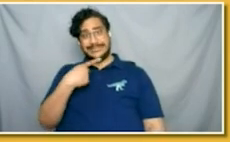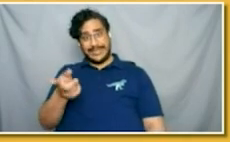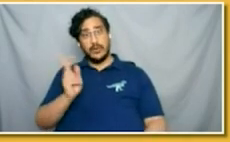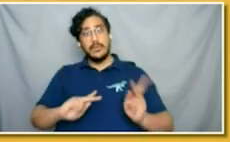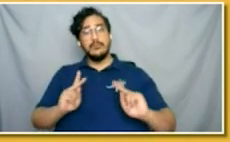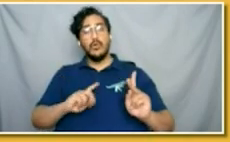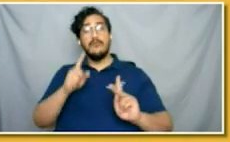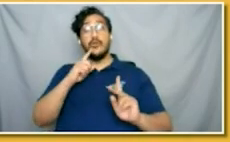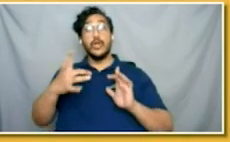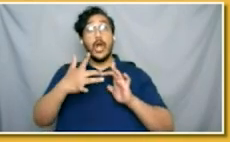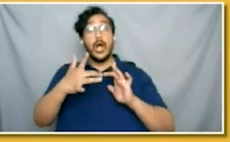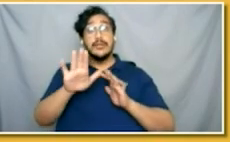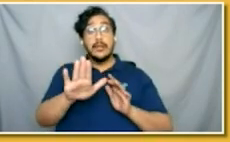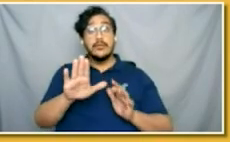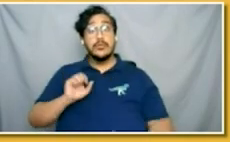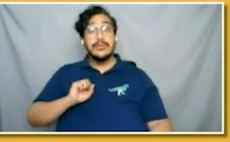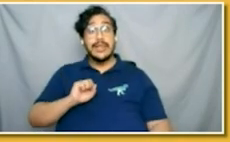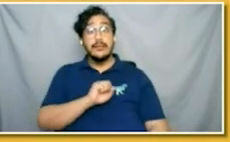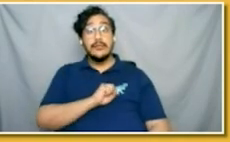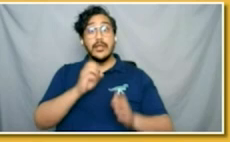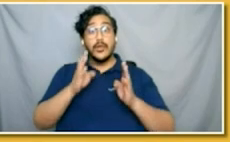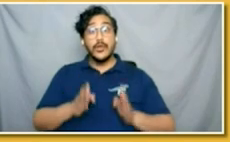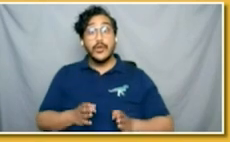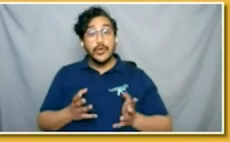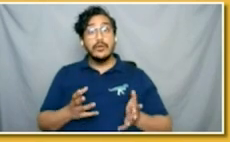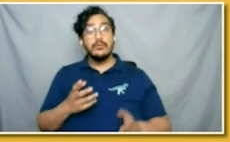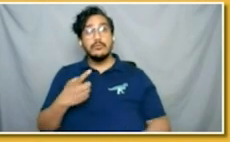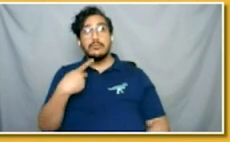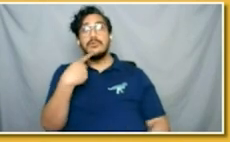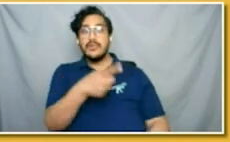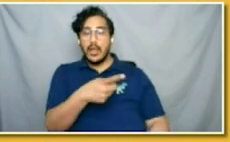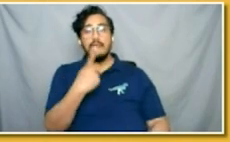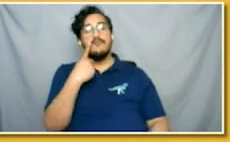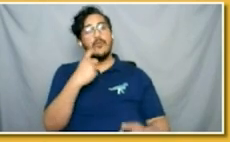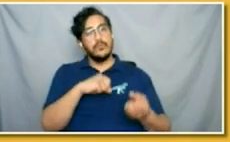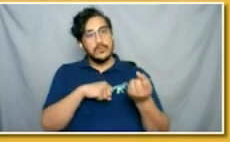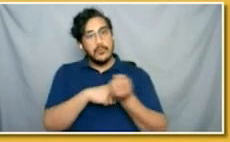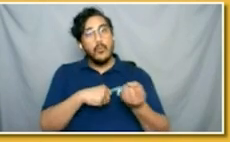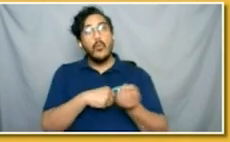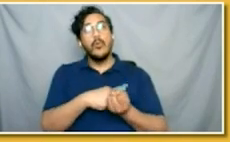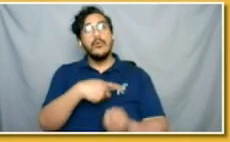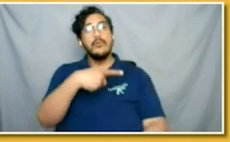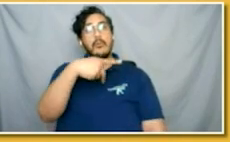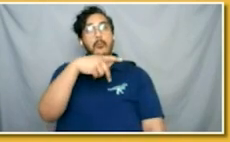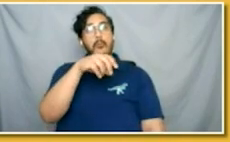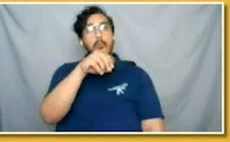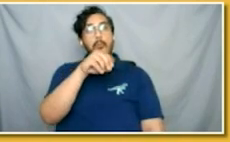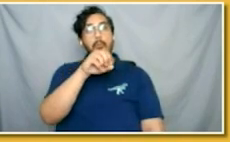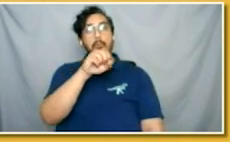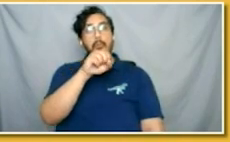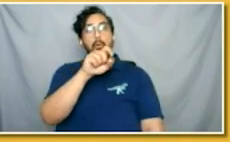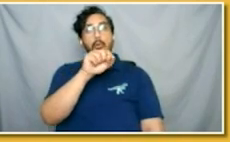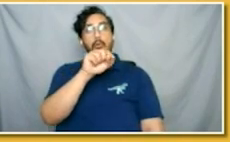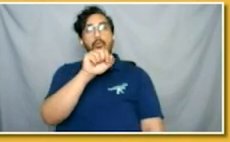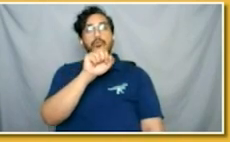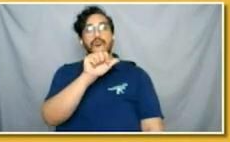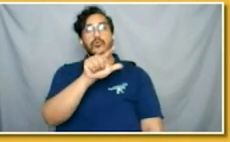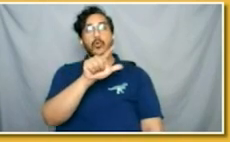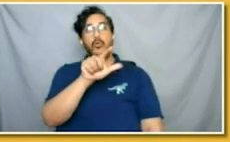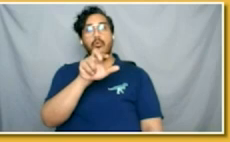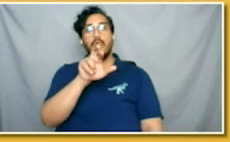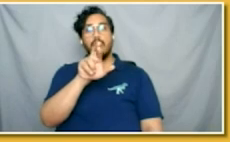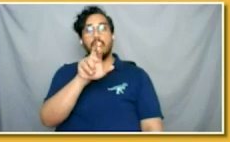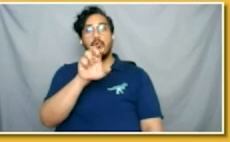senators and tell them to support the Postal Reform Act. You know, there's a few things in it. It's not everything probably